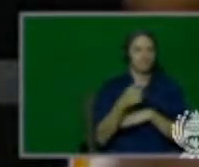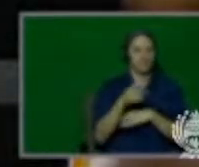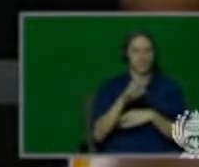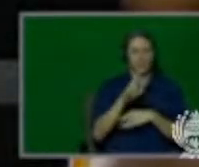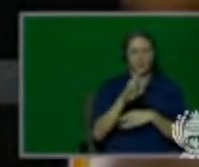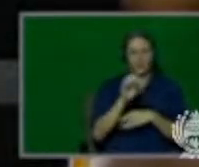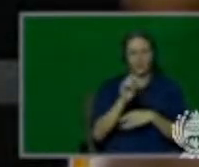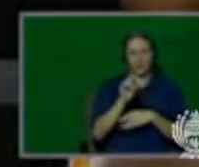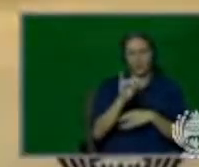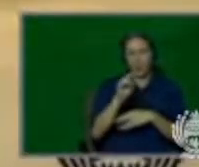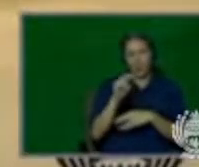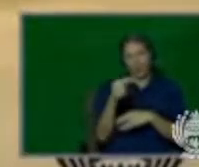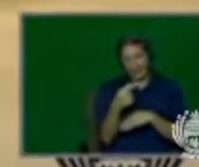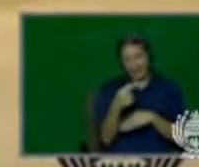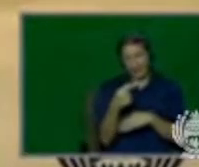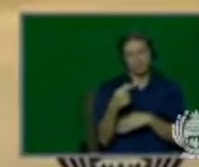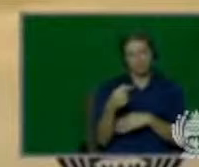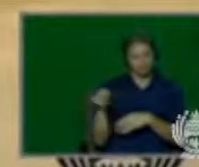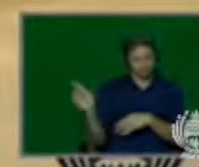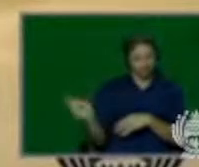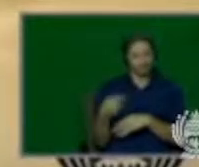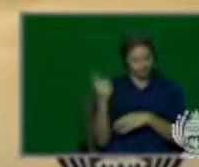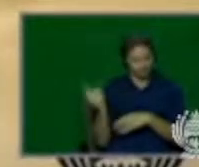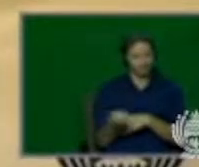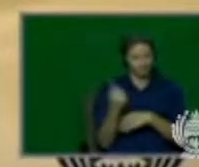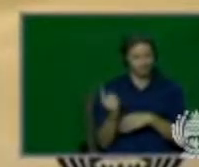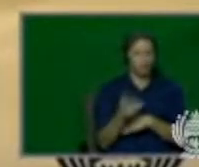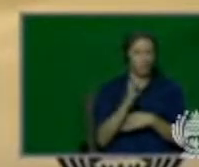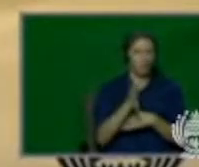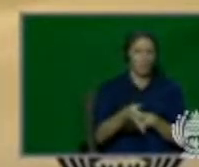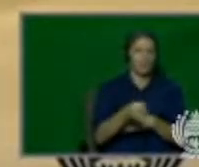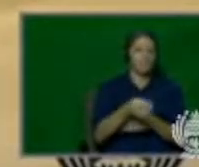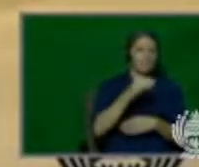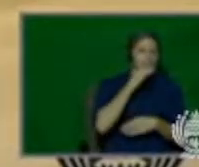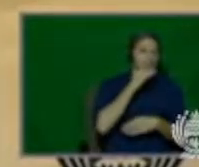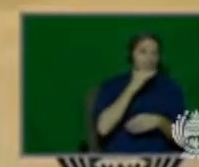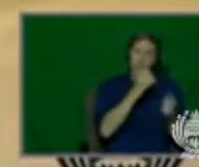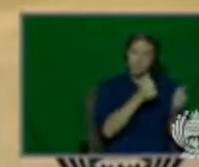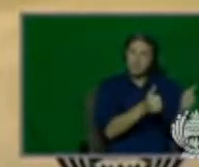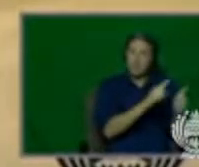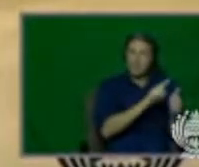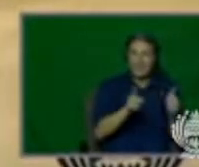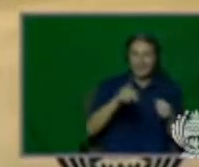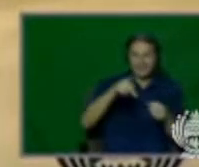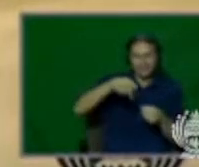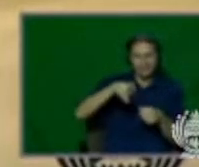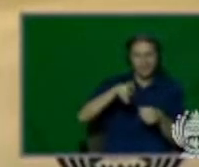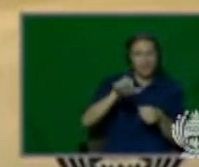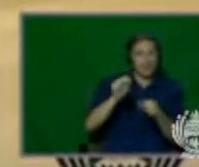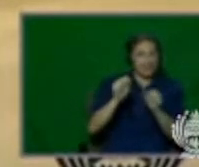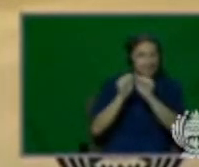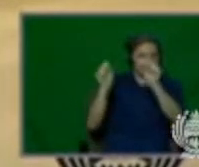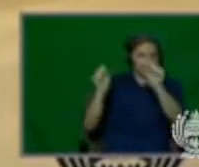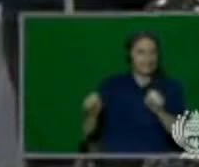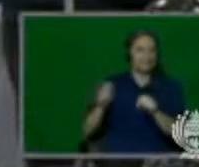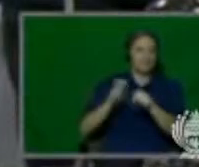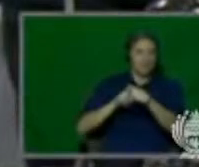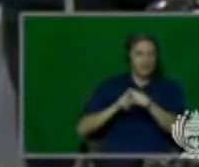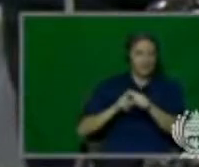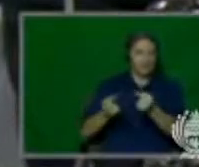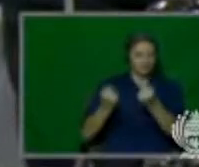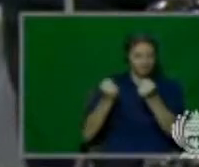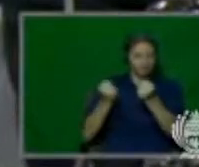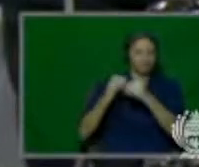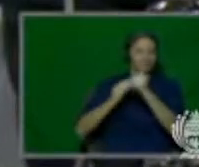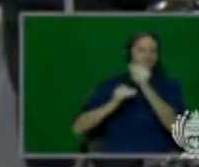Despite the progress made, PRASA procurement system needs strengthening. The management of the